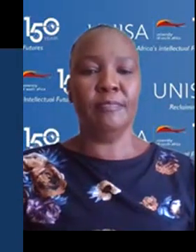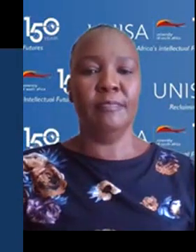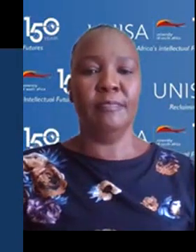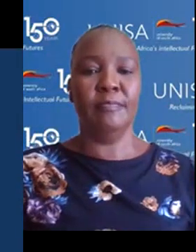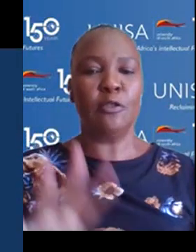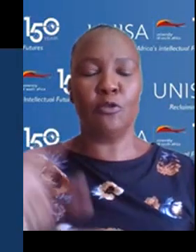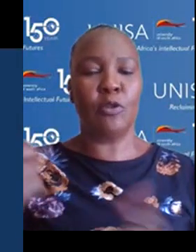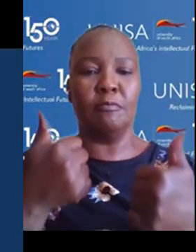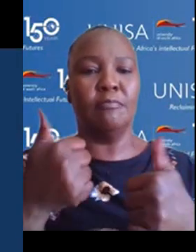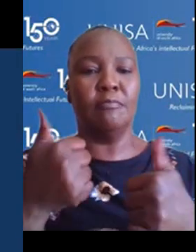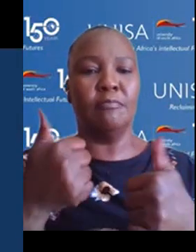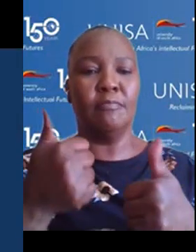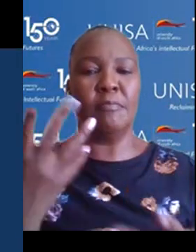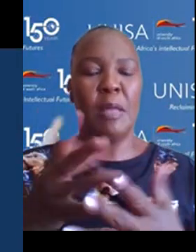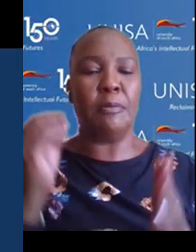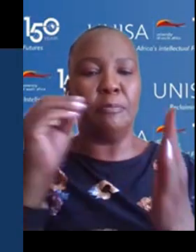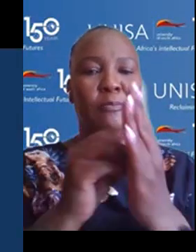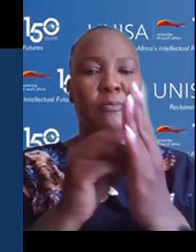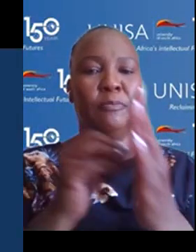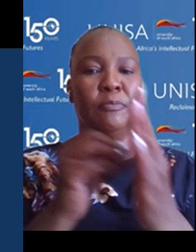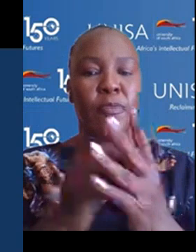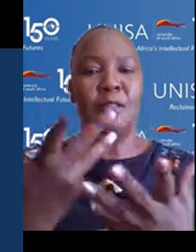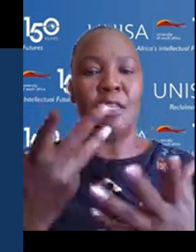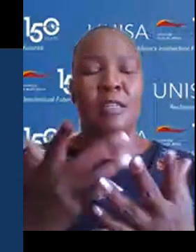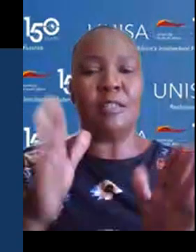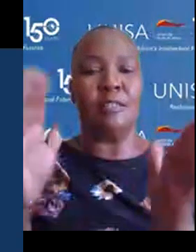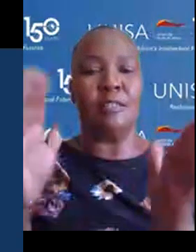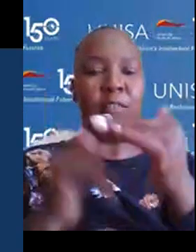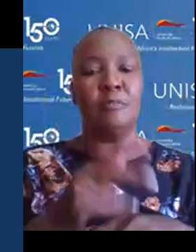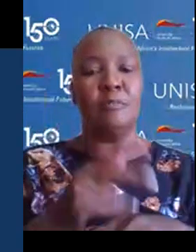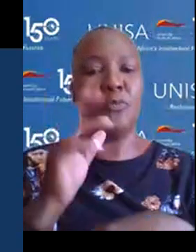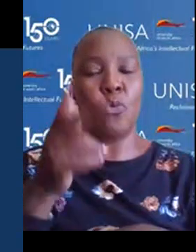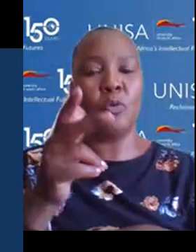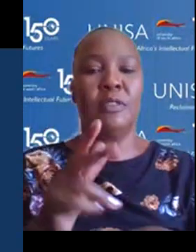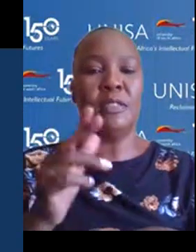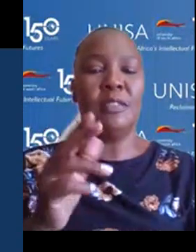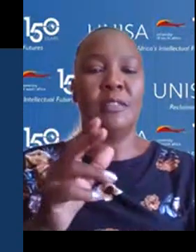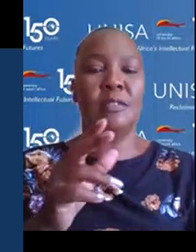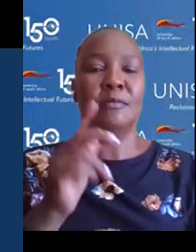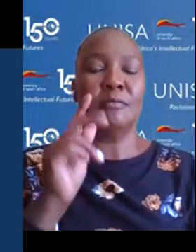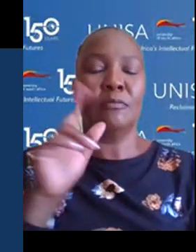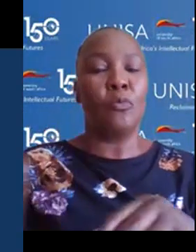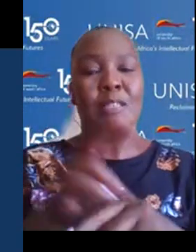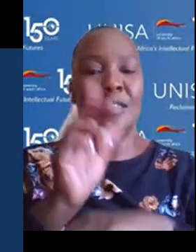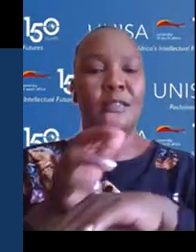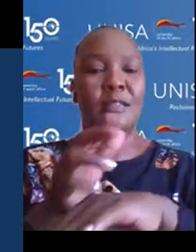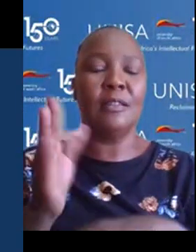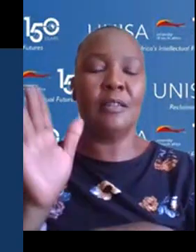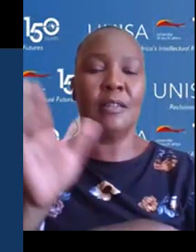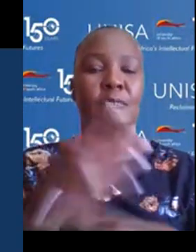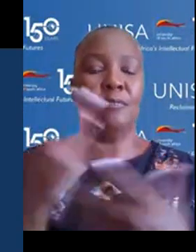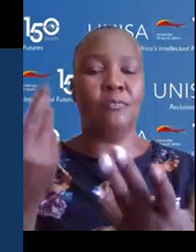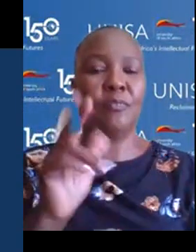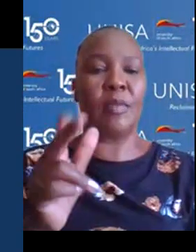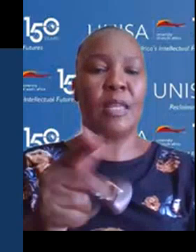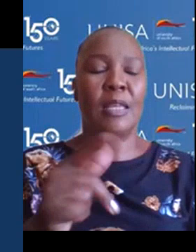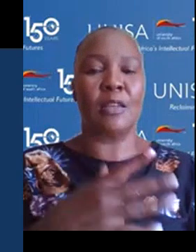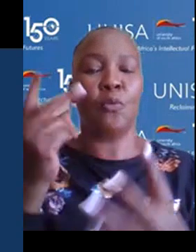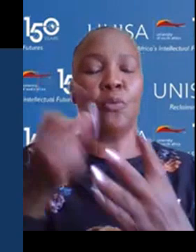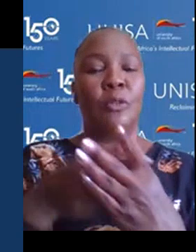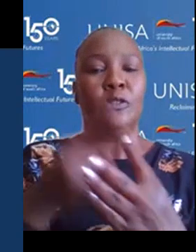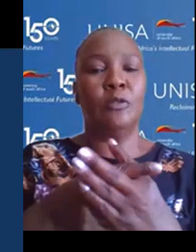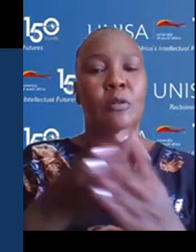correctly, guys, so we'll just maybe pop it under the chat, and you guys could watch it a little bit later. But pretty much it's just explaining that Windows is there already, so you